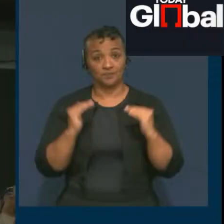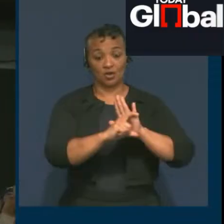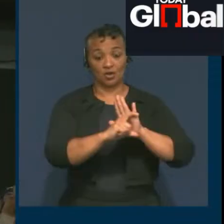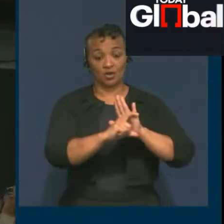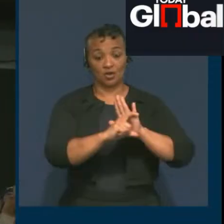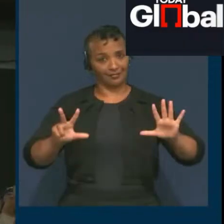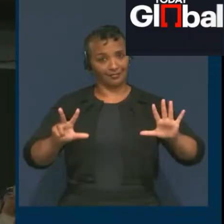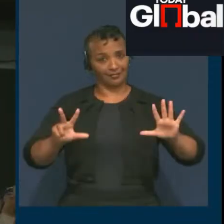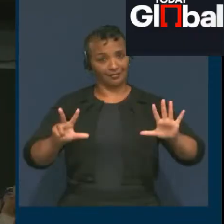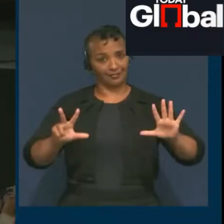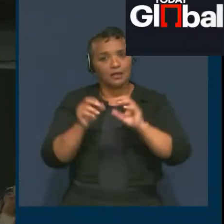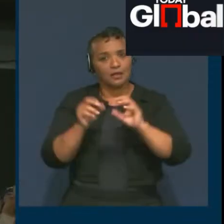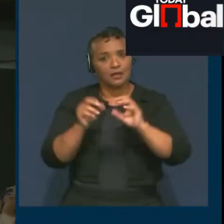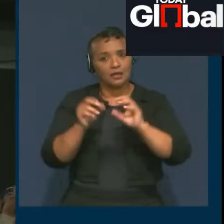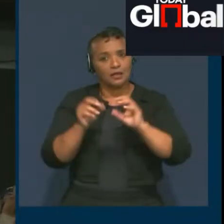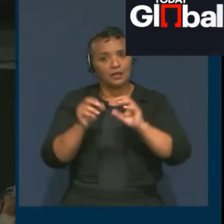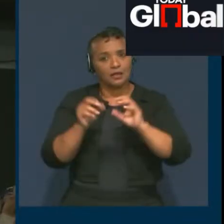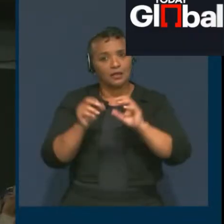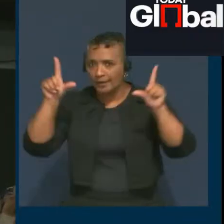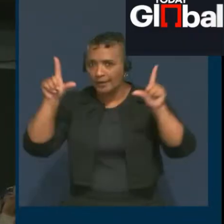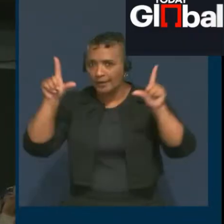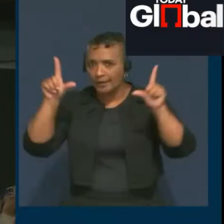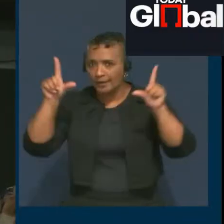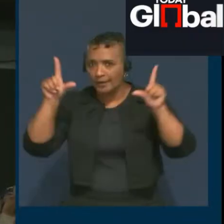out what